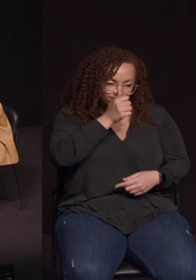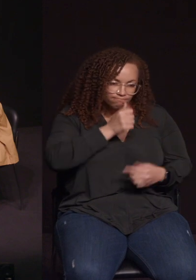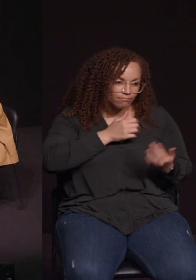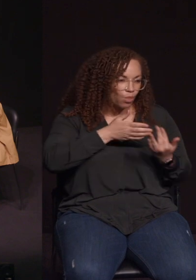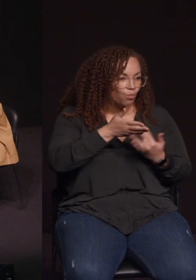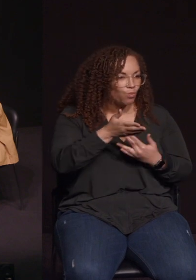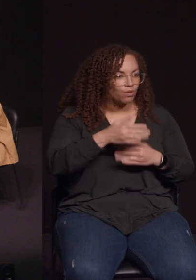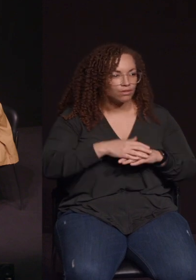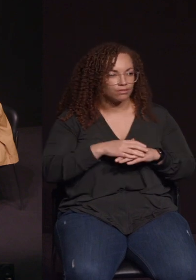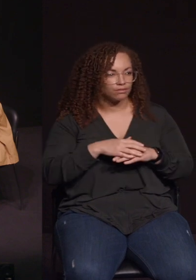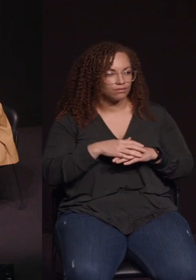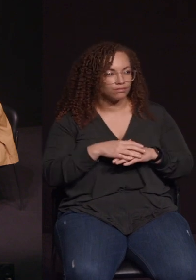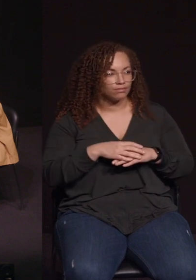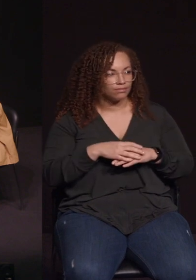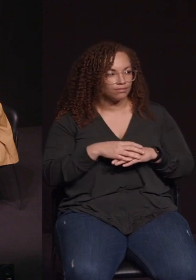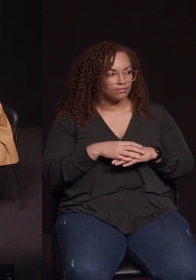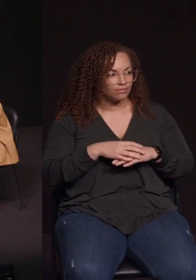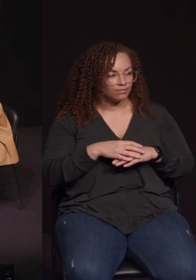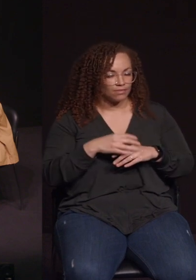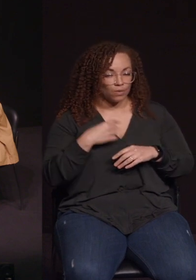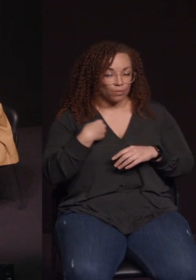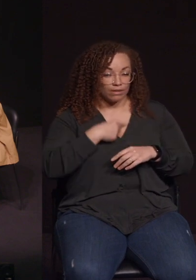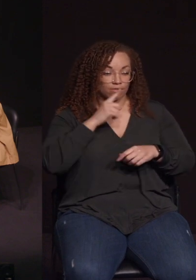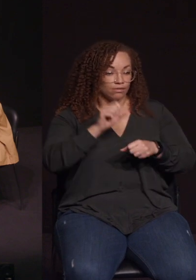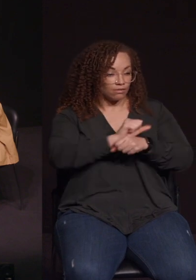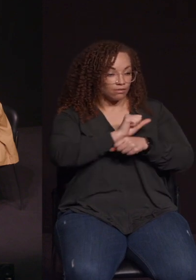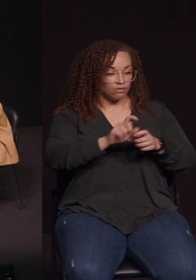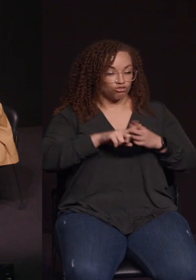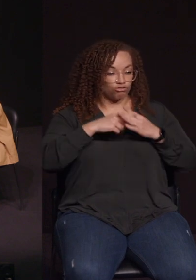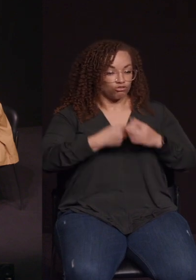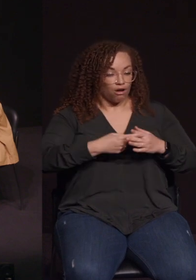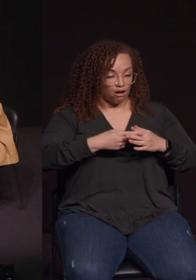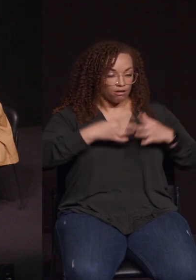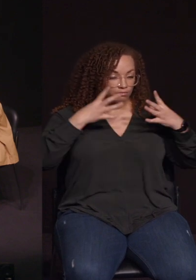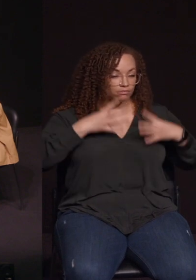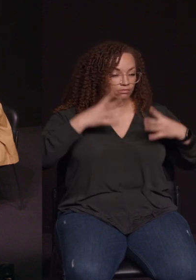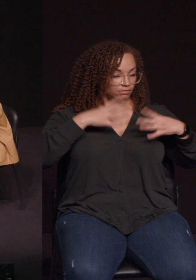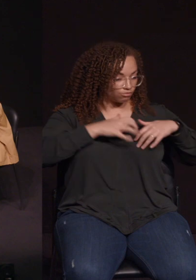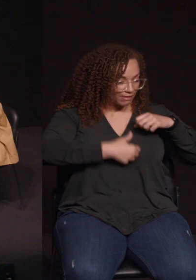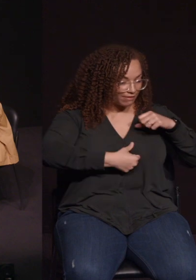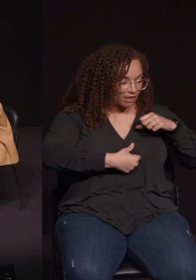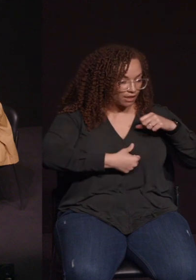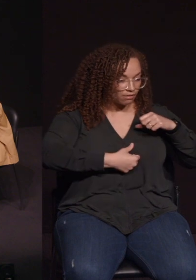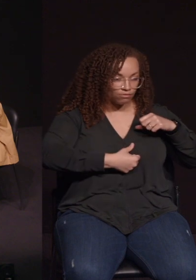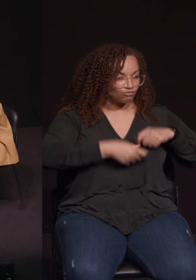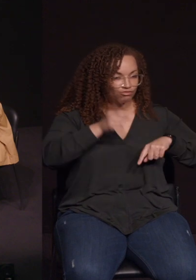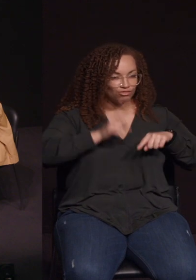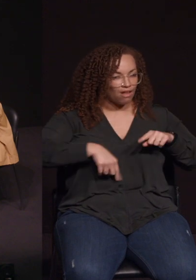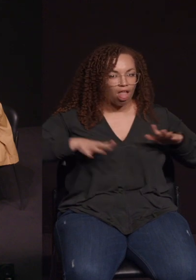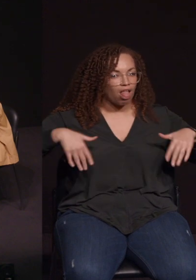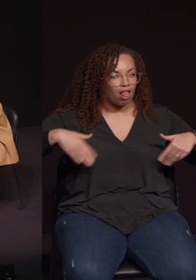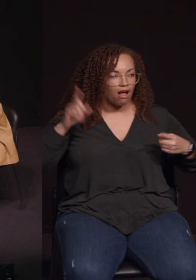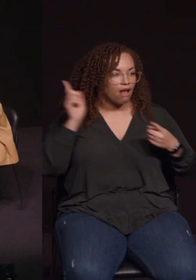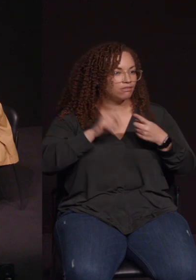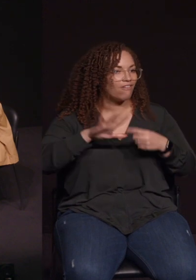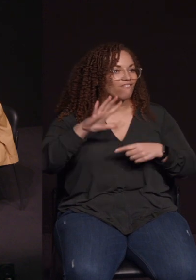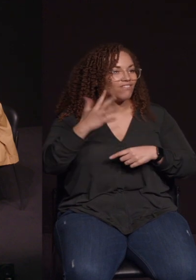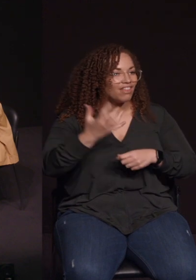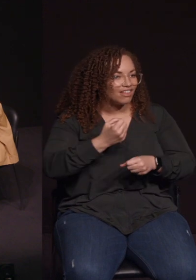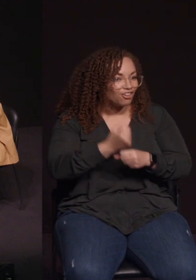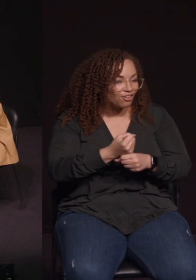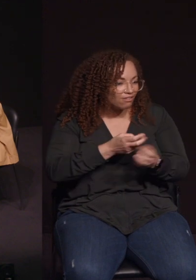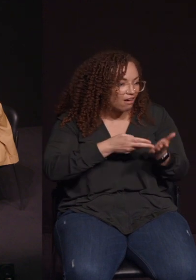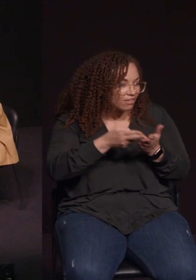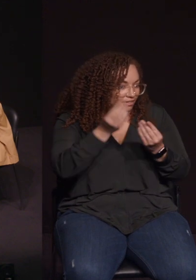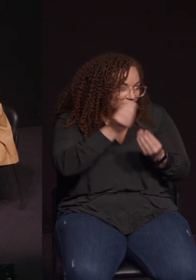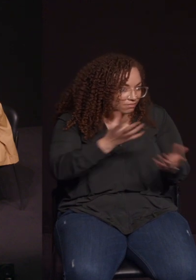We didn't really get to begin to grieve until about the fifth year, to be honest.